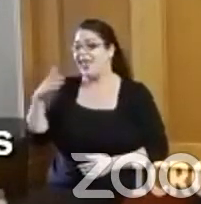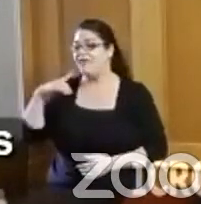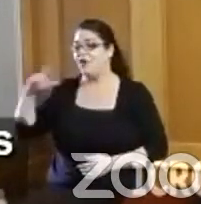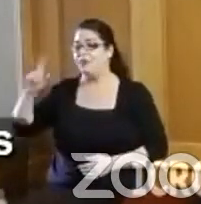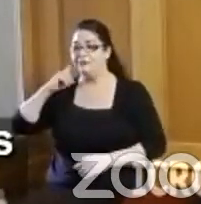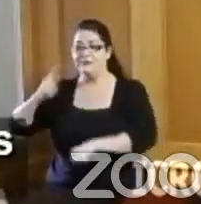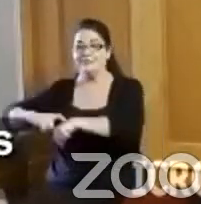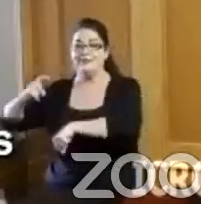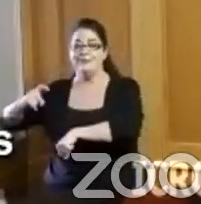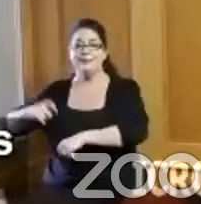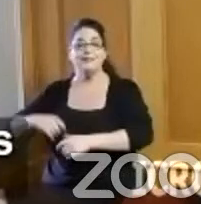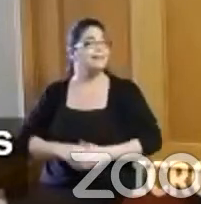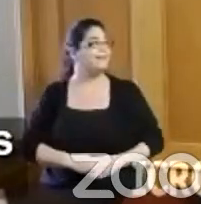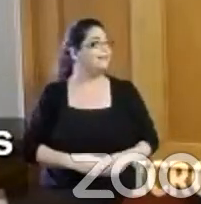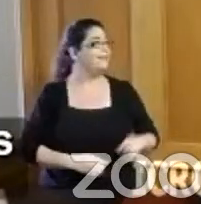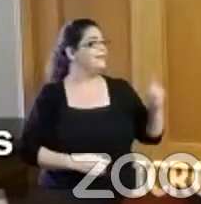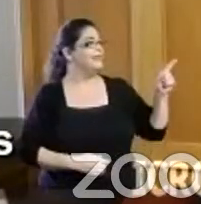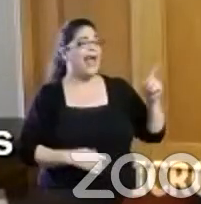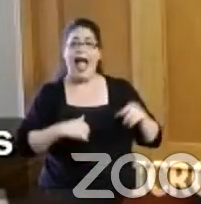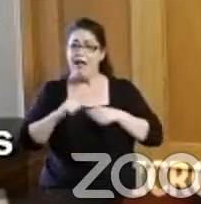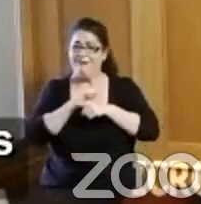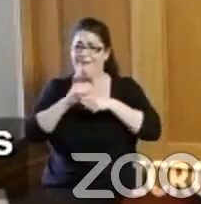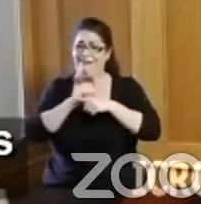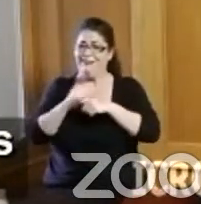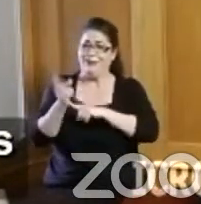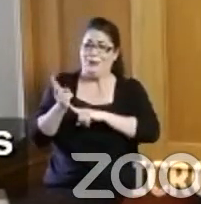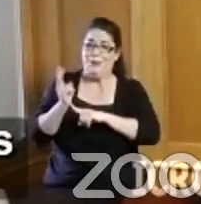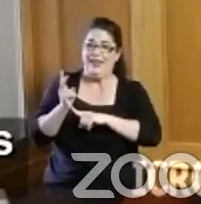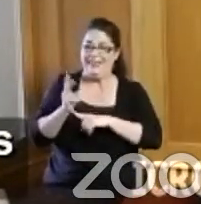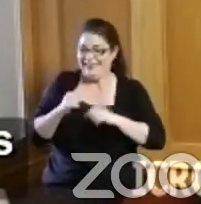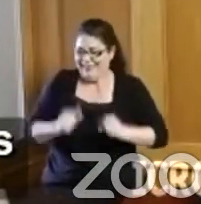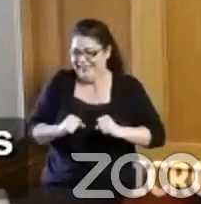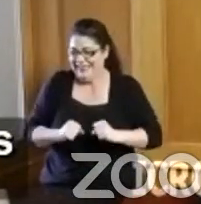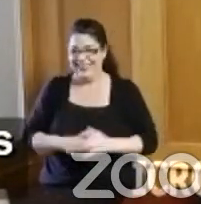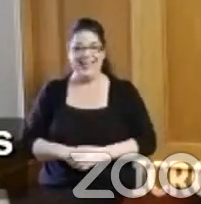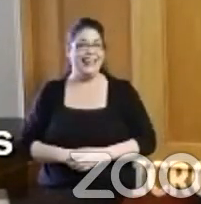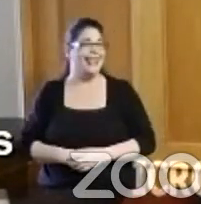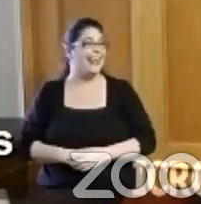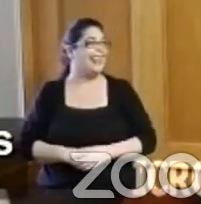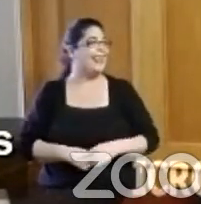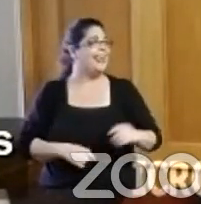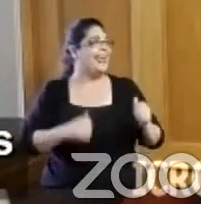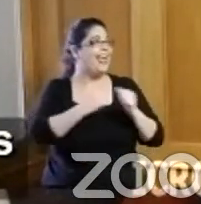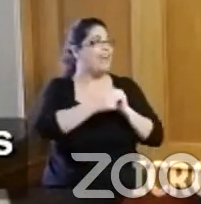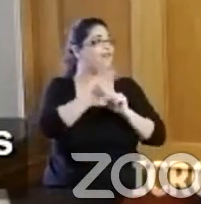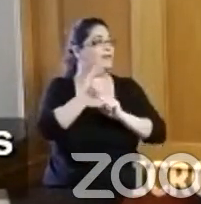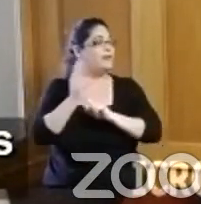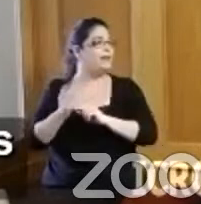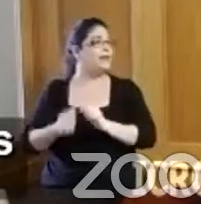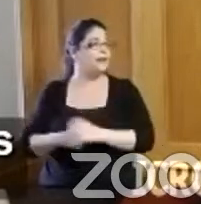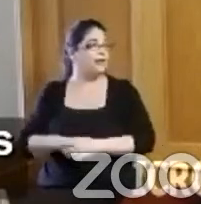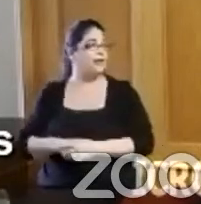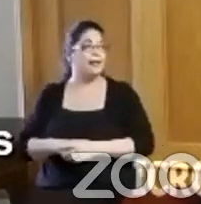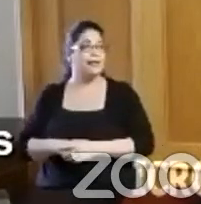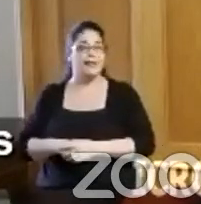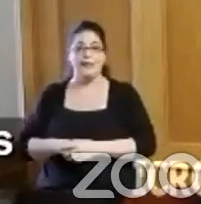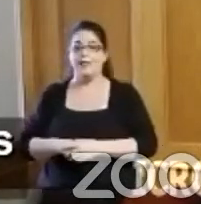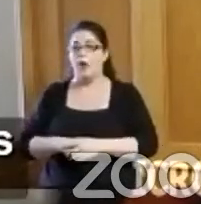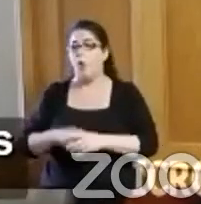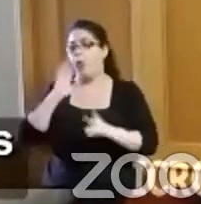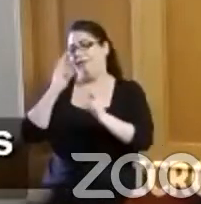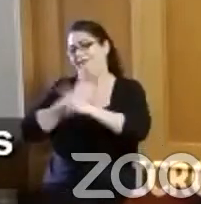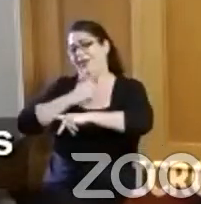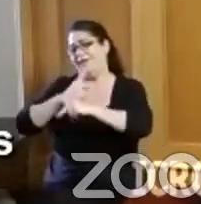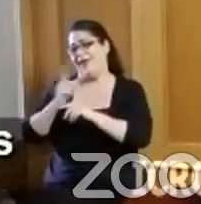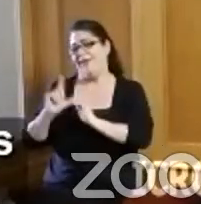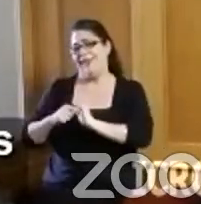did exactly. But I rehearsed this for 2 minutes. That's okay. So everybody will get two or somebody will get a minute more. I don't know, but we'll deal